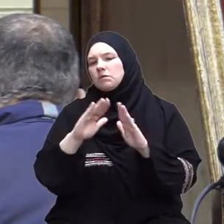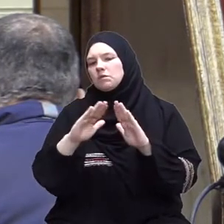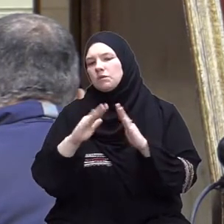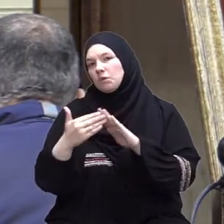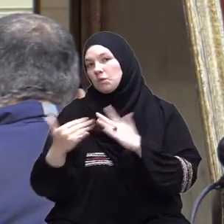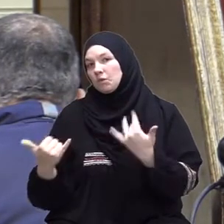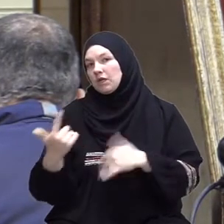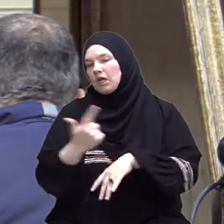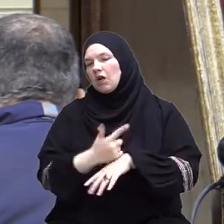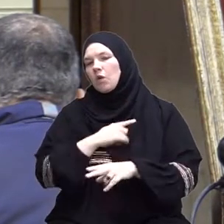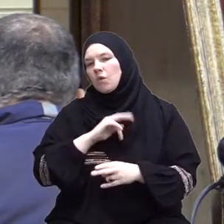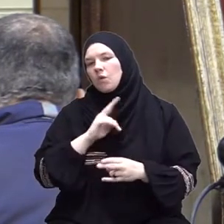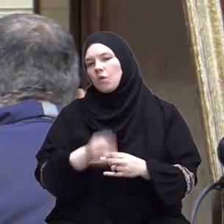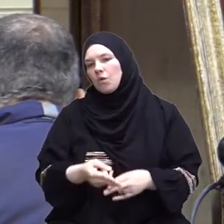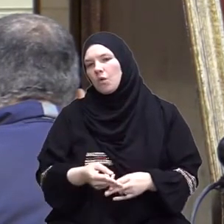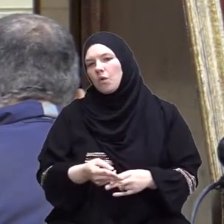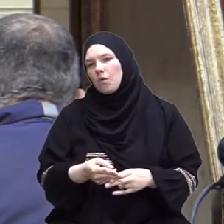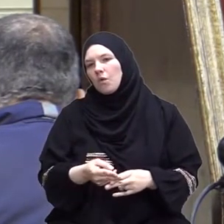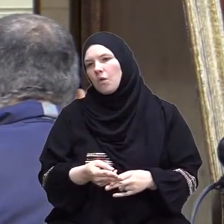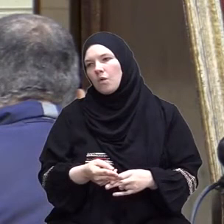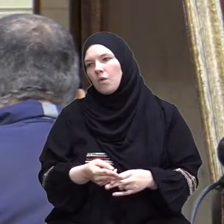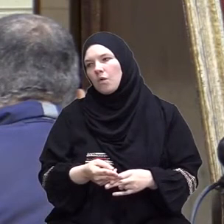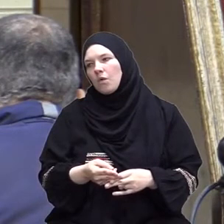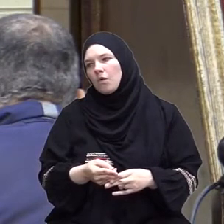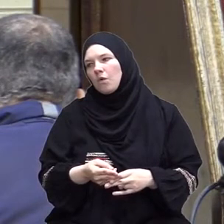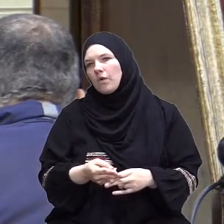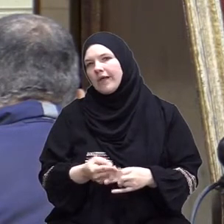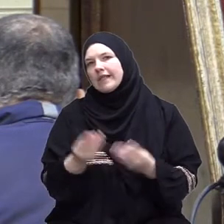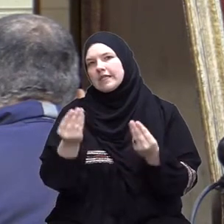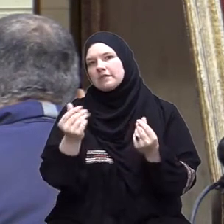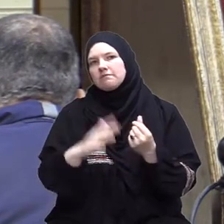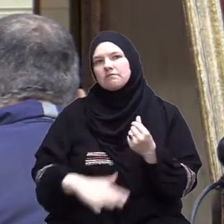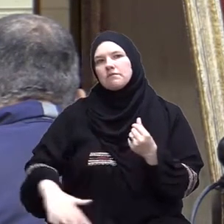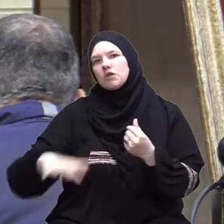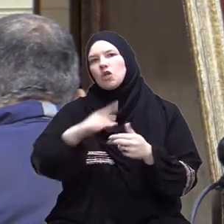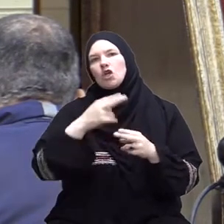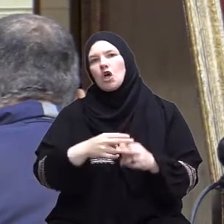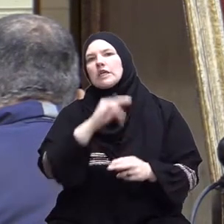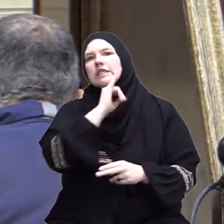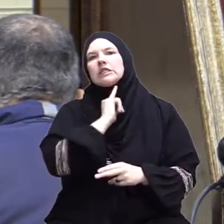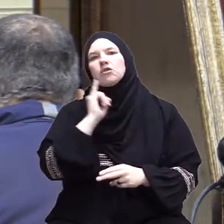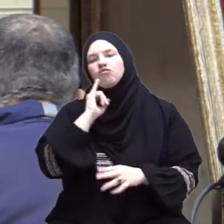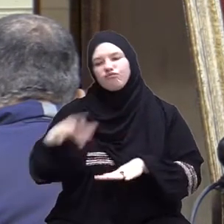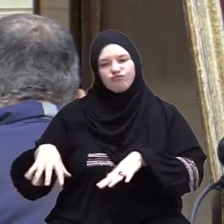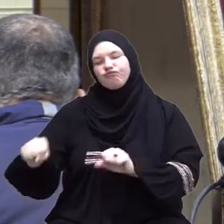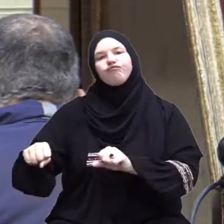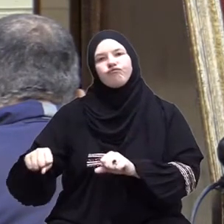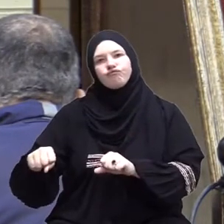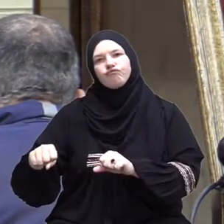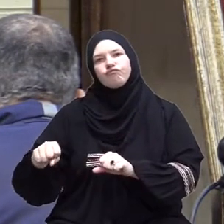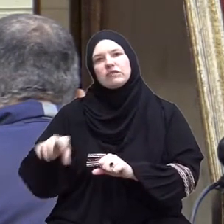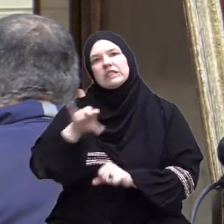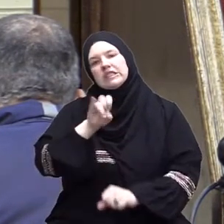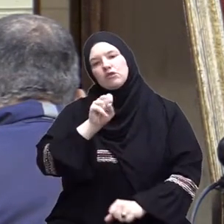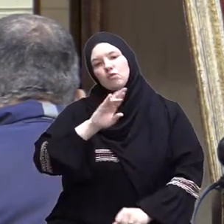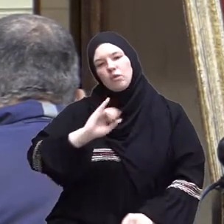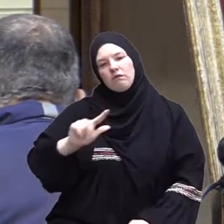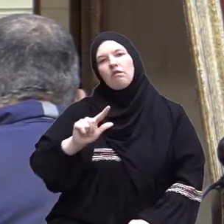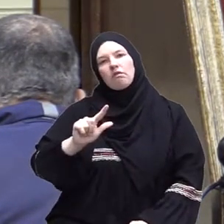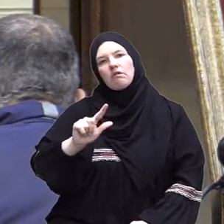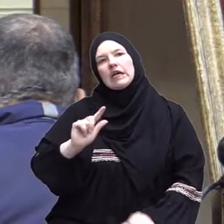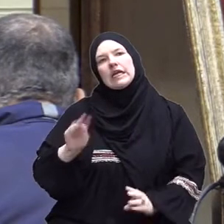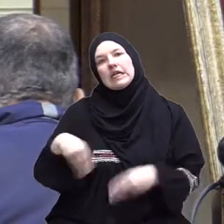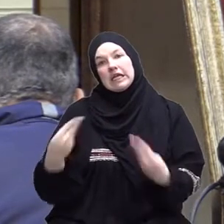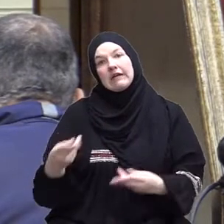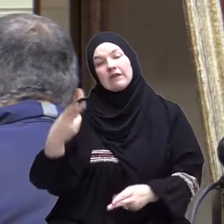to call the state they occupied Israel. It's giving it a name that